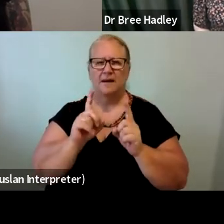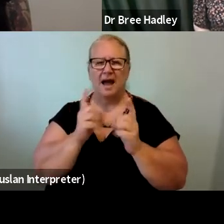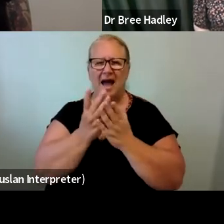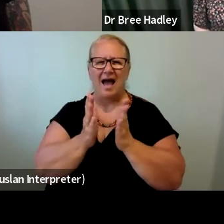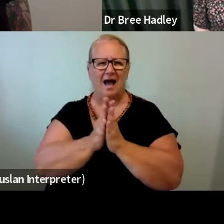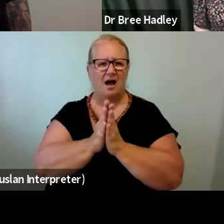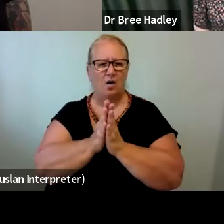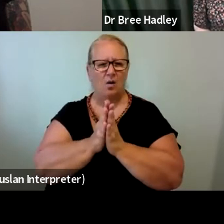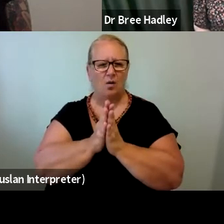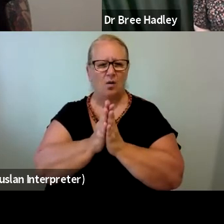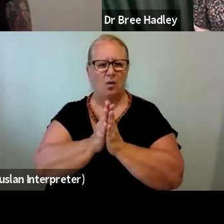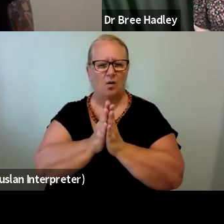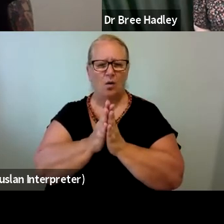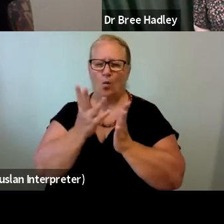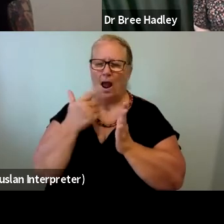where am I going with this?